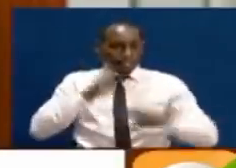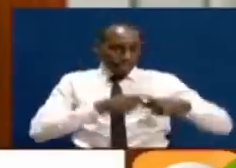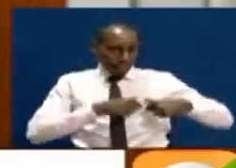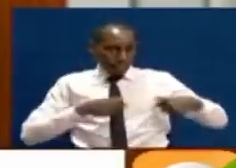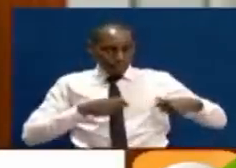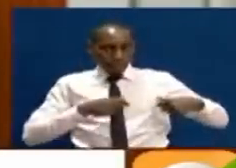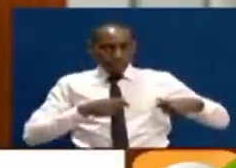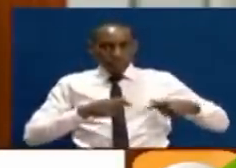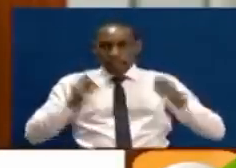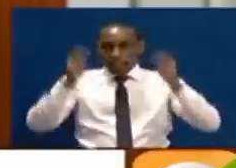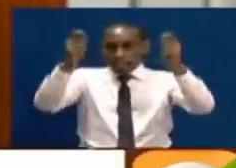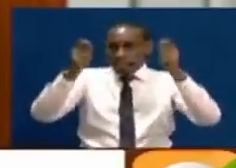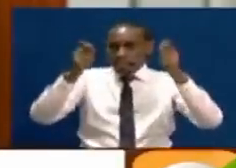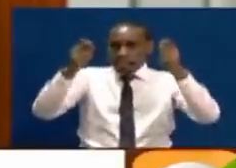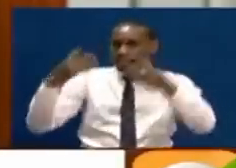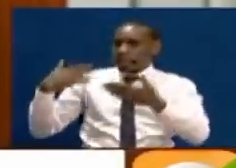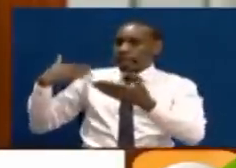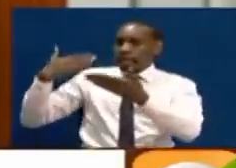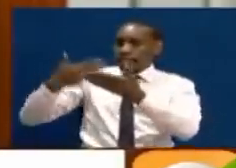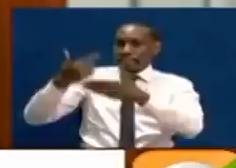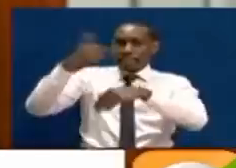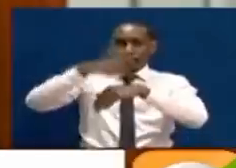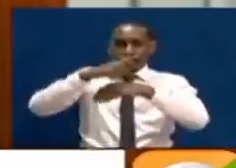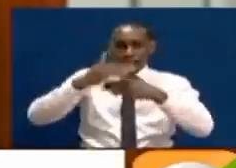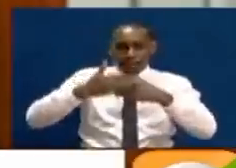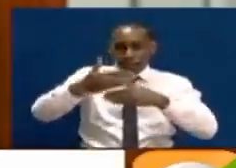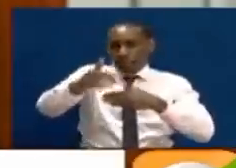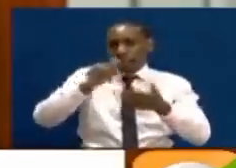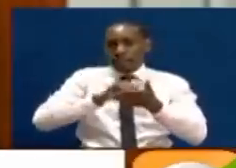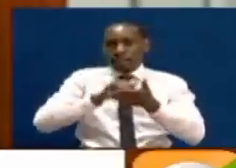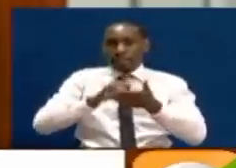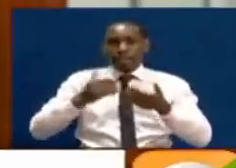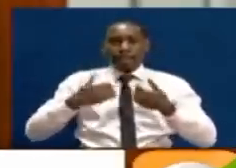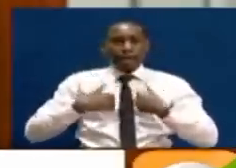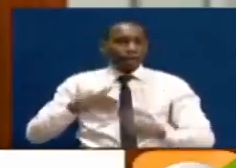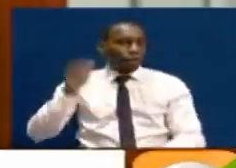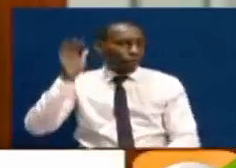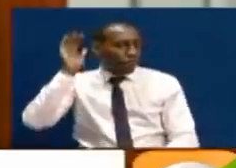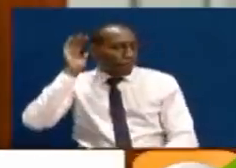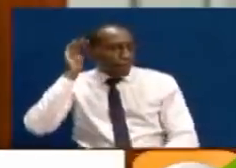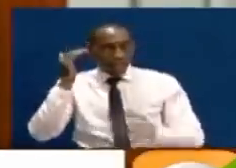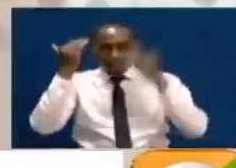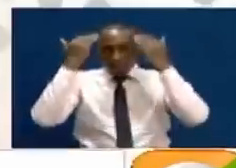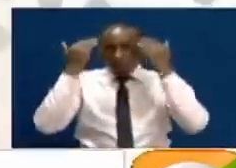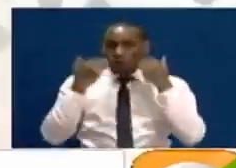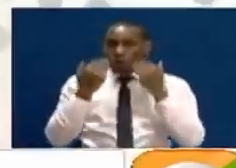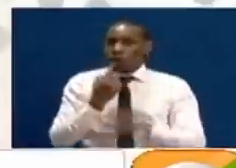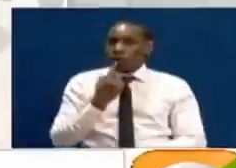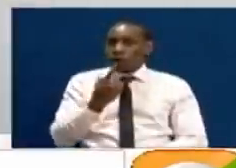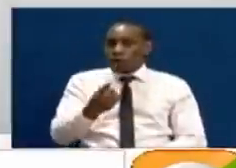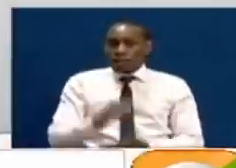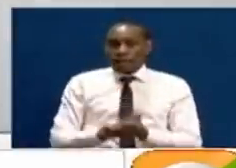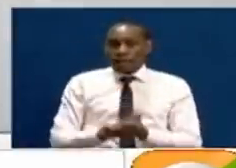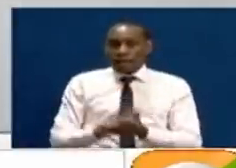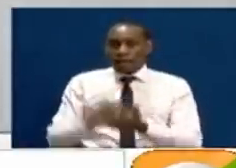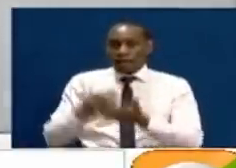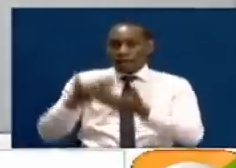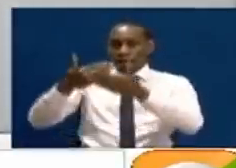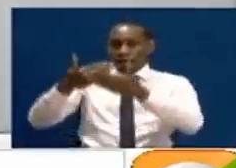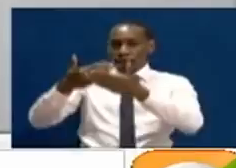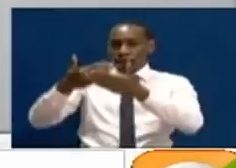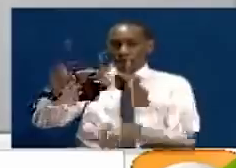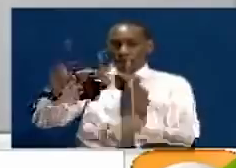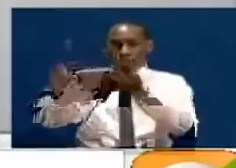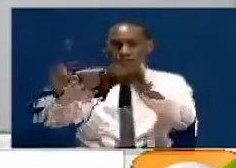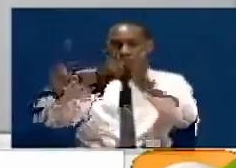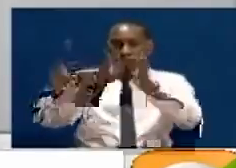boycott until such a time as there will be compliance with court orders. Former Chief Justice Dr.